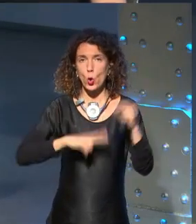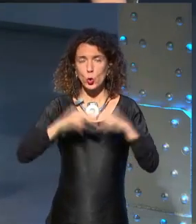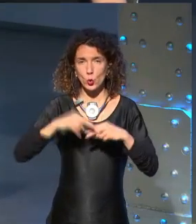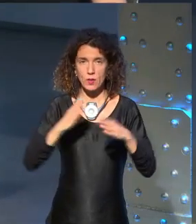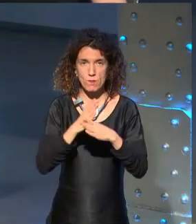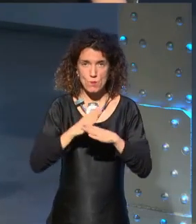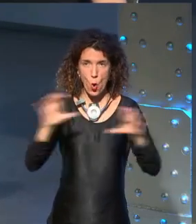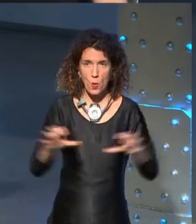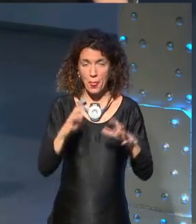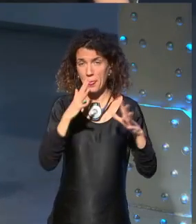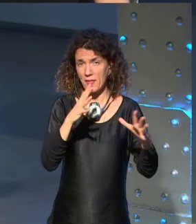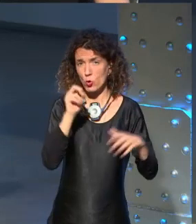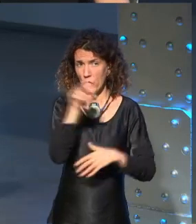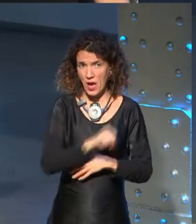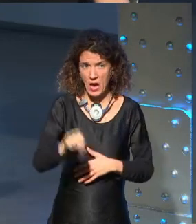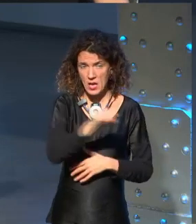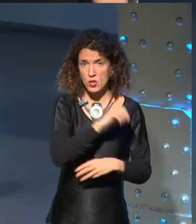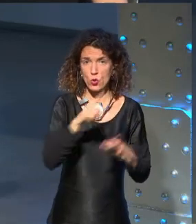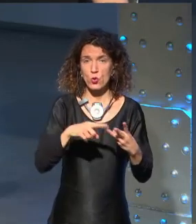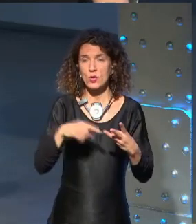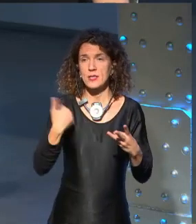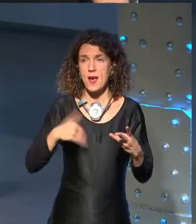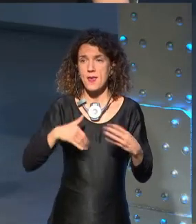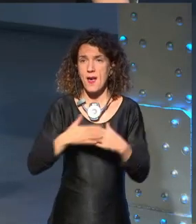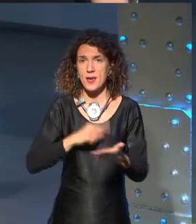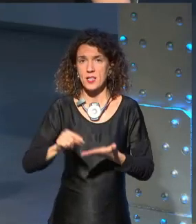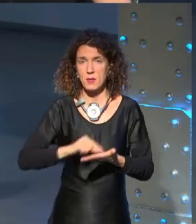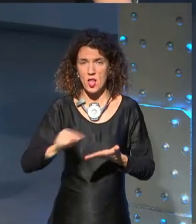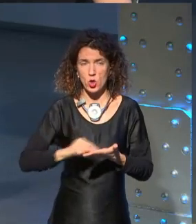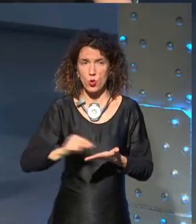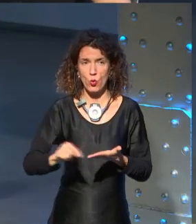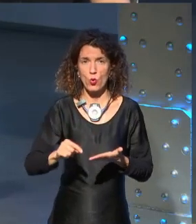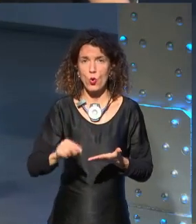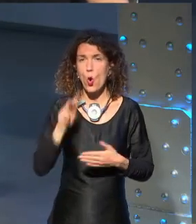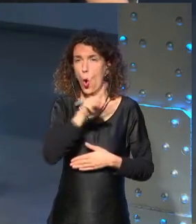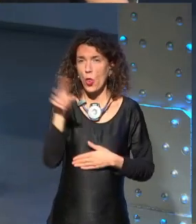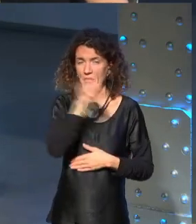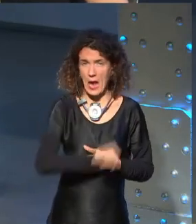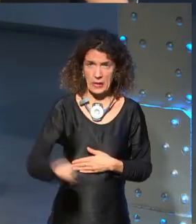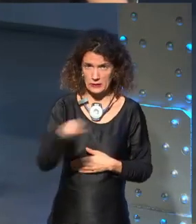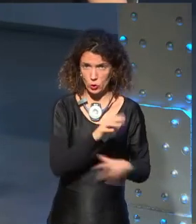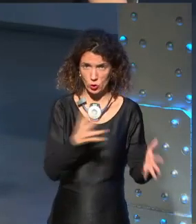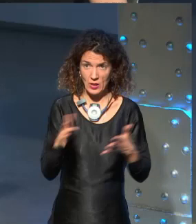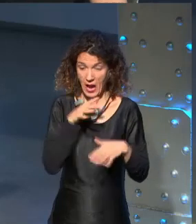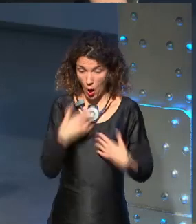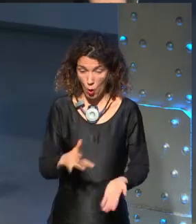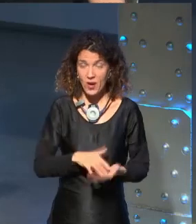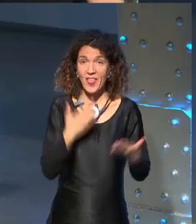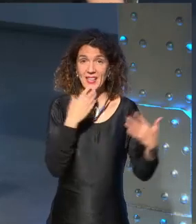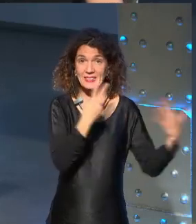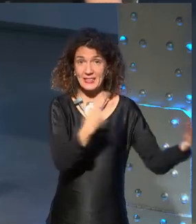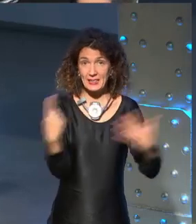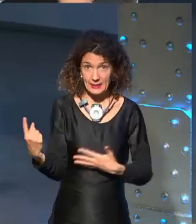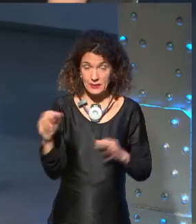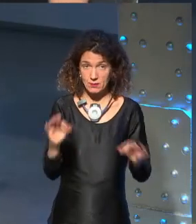10, 12 years. And I've been writing the books now for 11 years. By the way, that makes me 76. So I've been writing the books